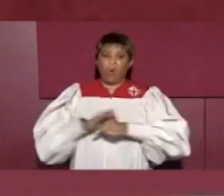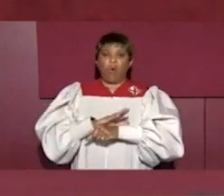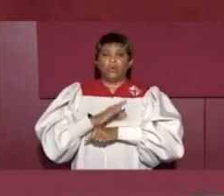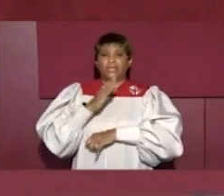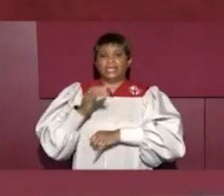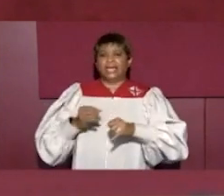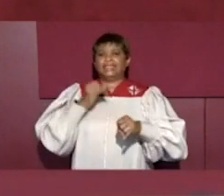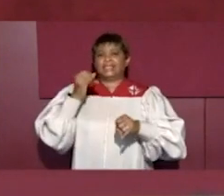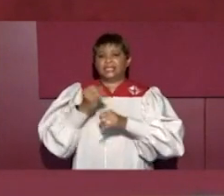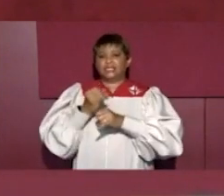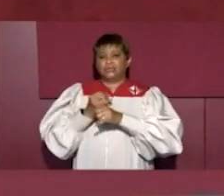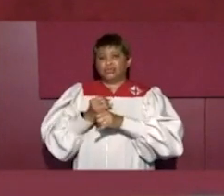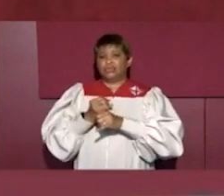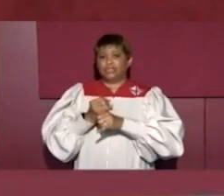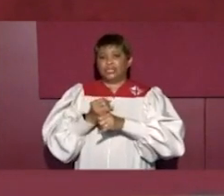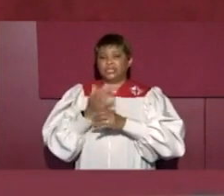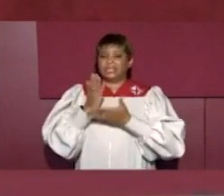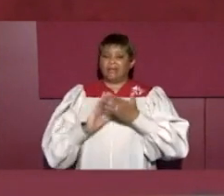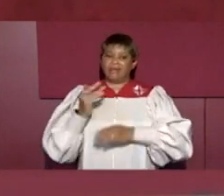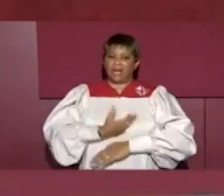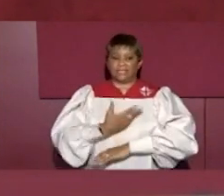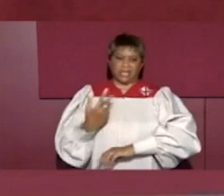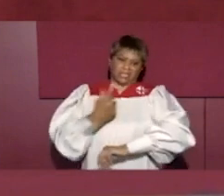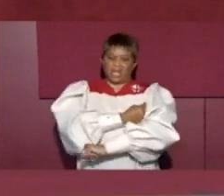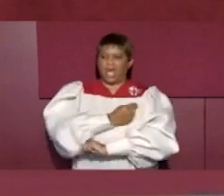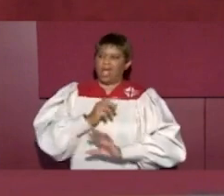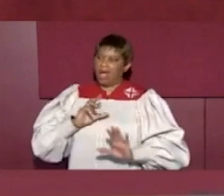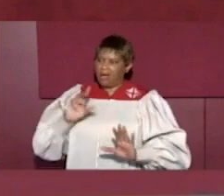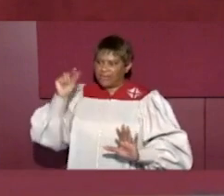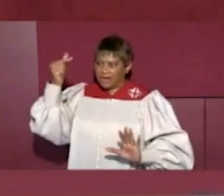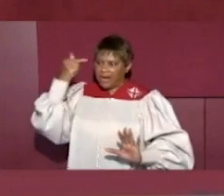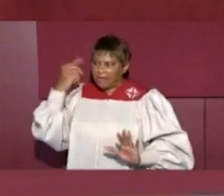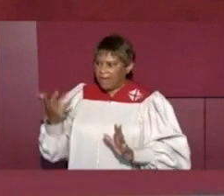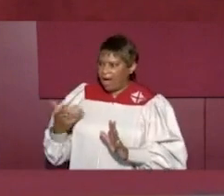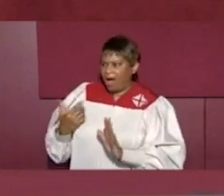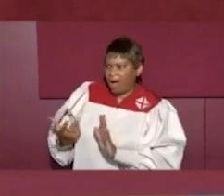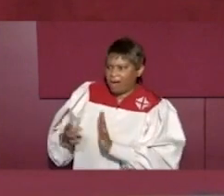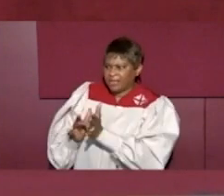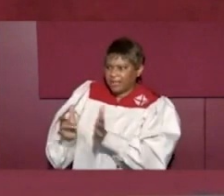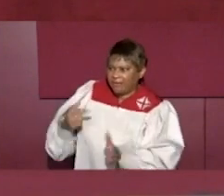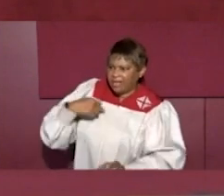That's why some of us don't want to get vaccinated. The whole government is out to get me.